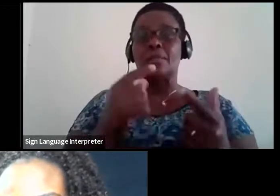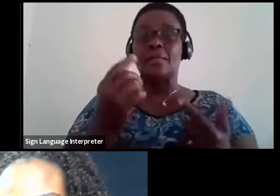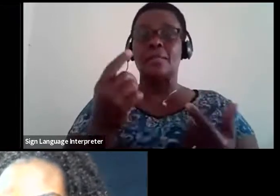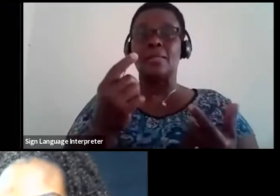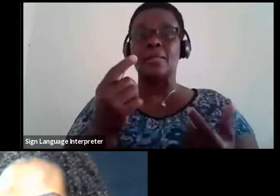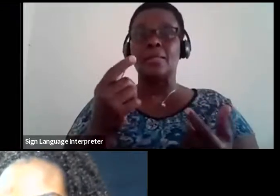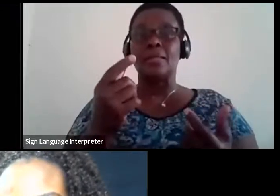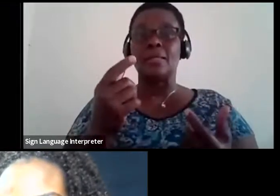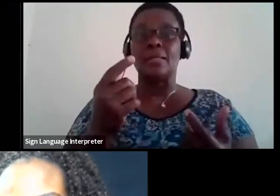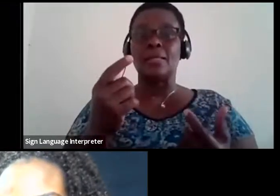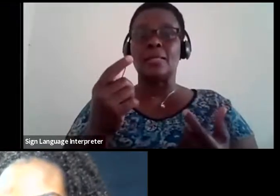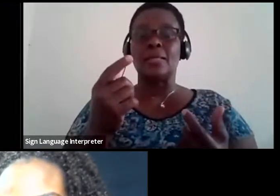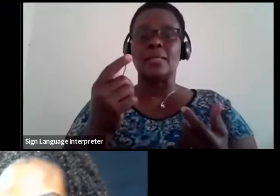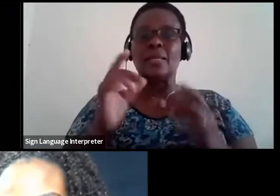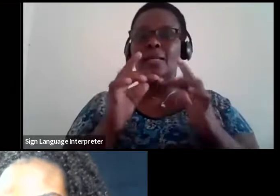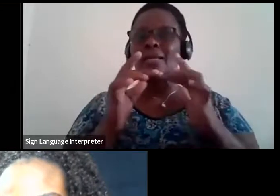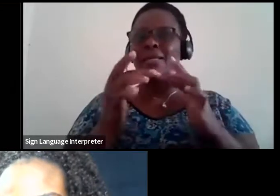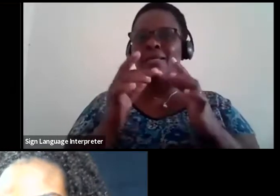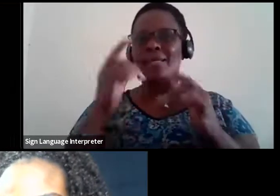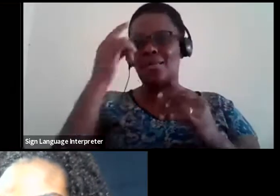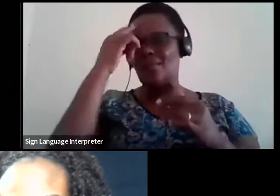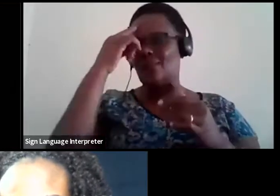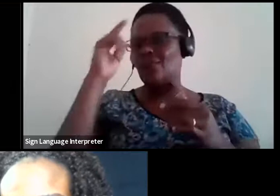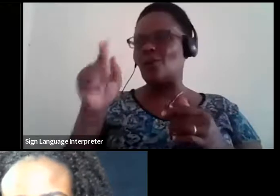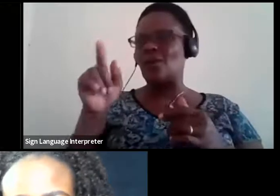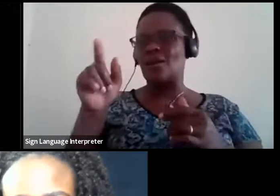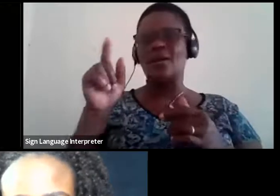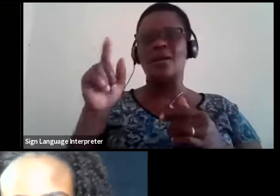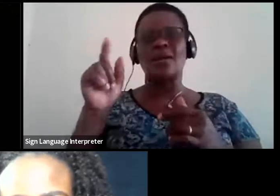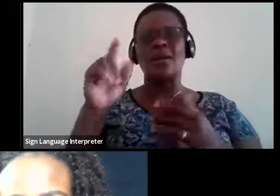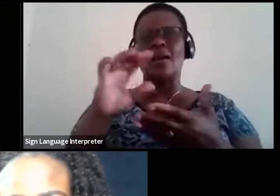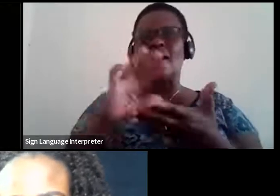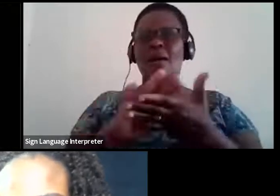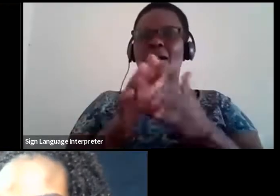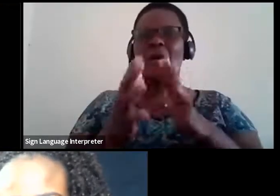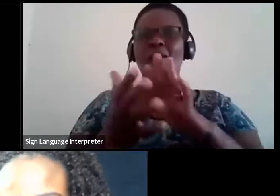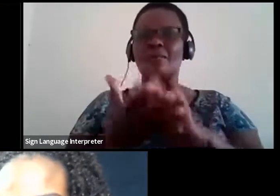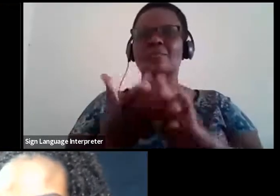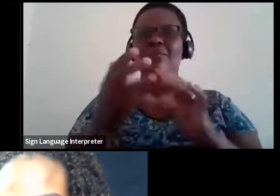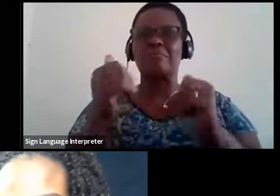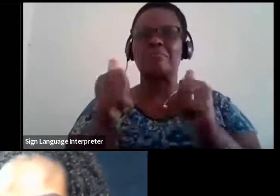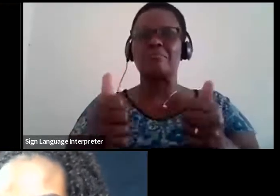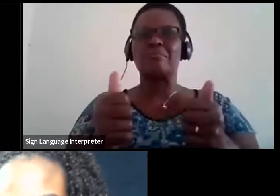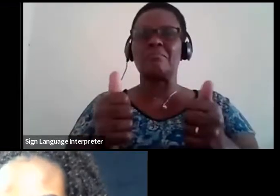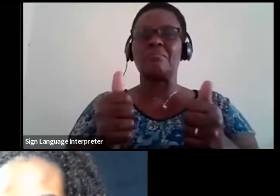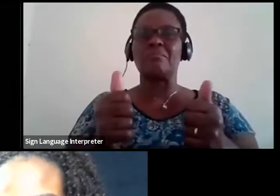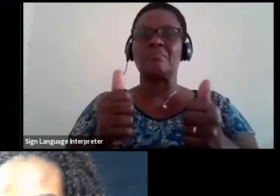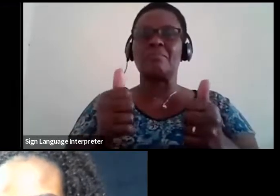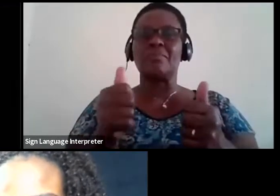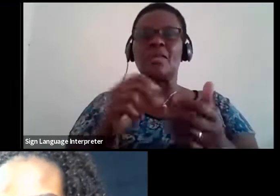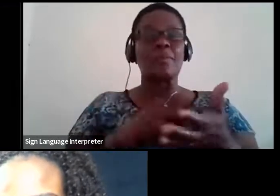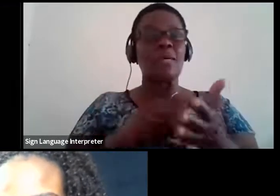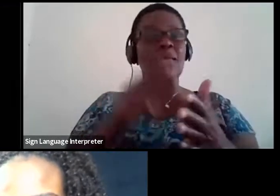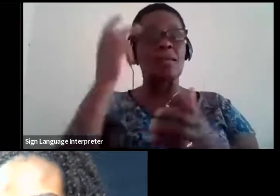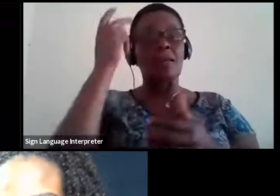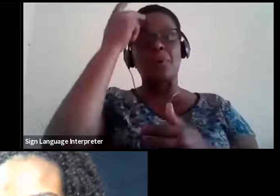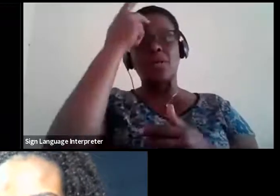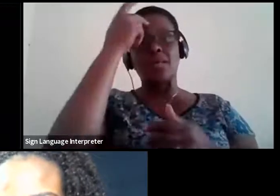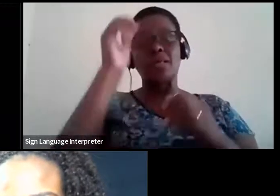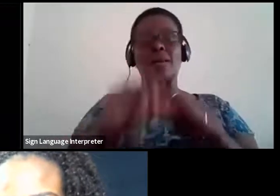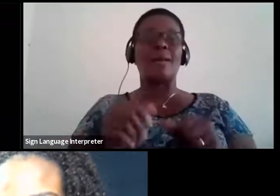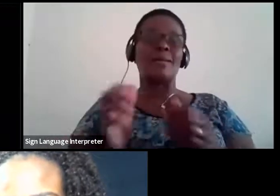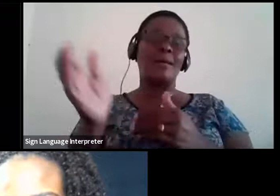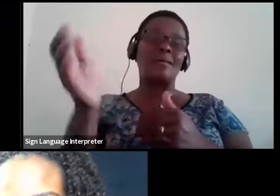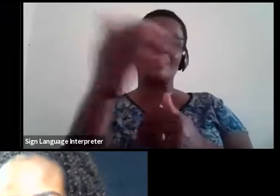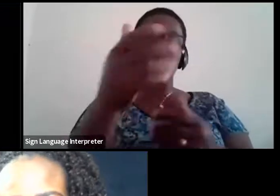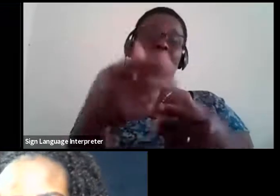very big partner of policy, for example. So policy can access spaces that perhaps her internet wouldn't